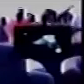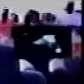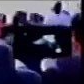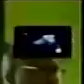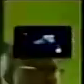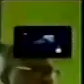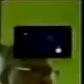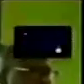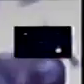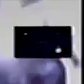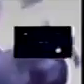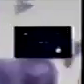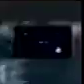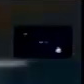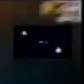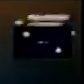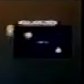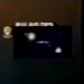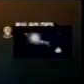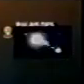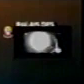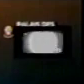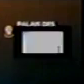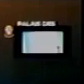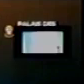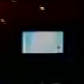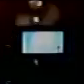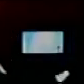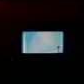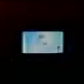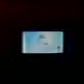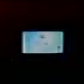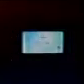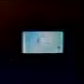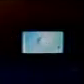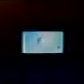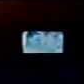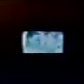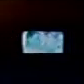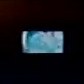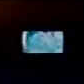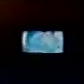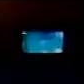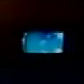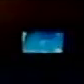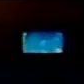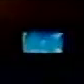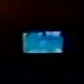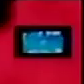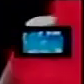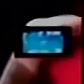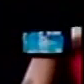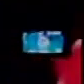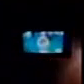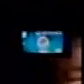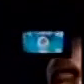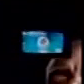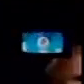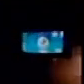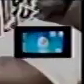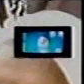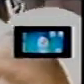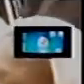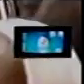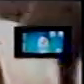be Ministers, Church Workers, and Professionals Conference with a theme: Fulfilling the ministry with heaven in view. Teenagers,